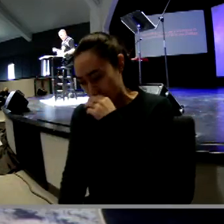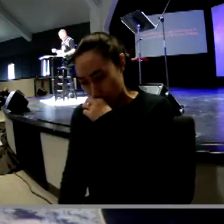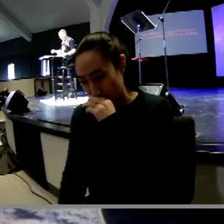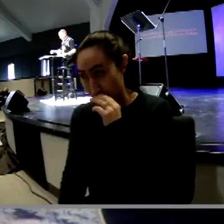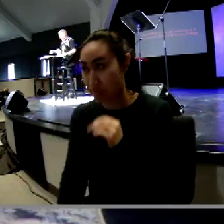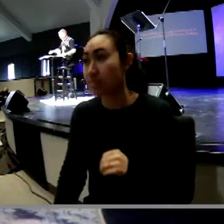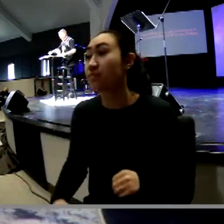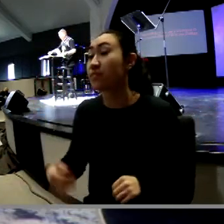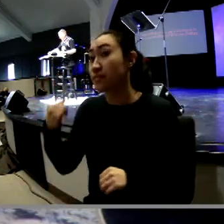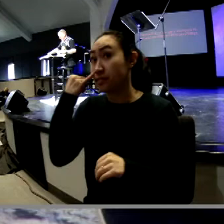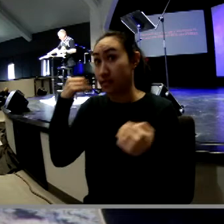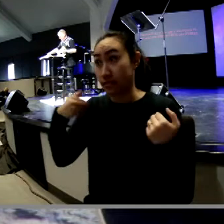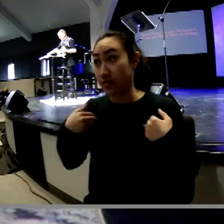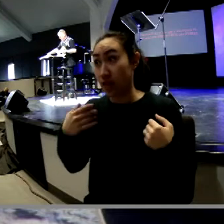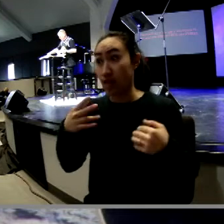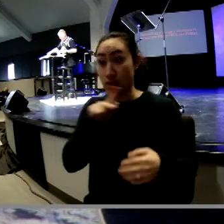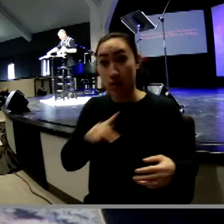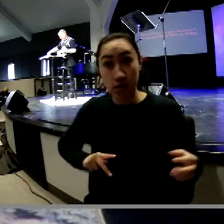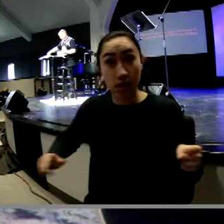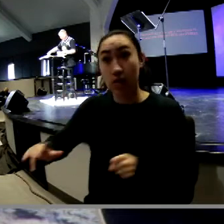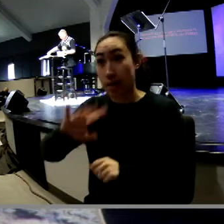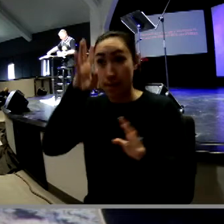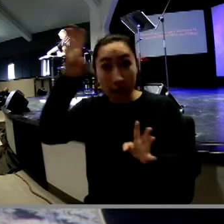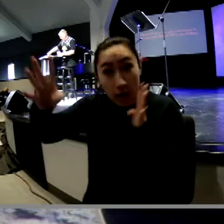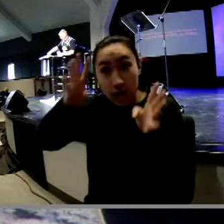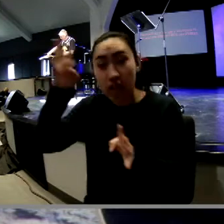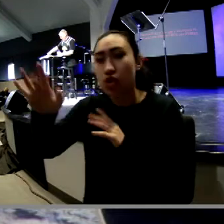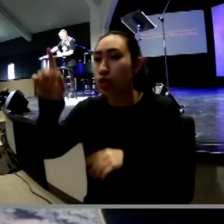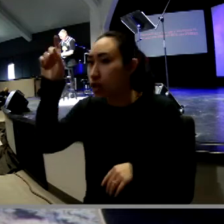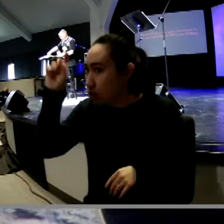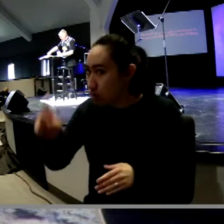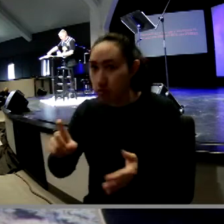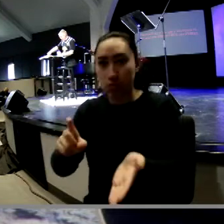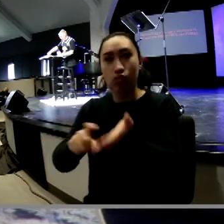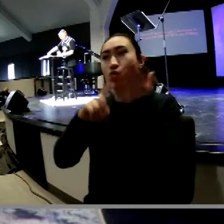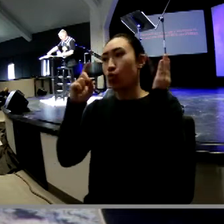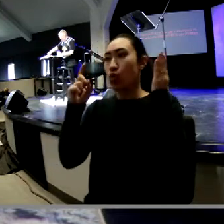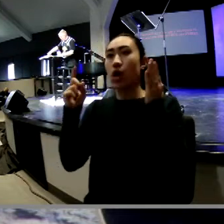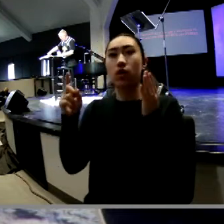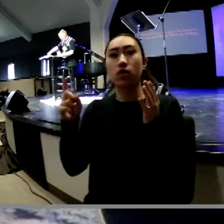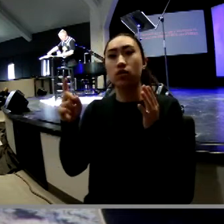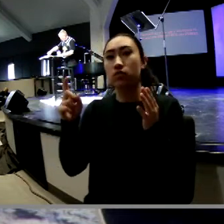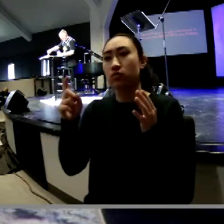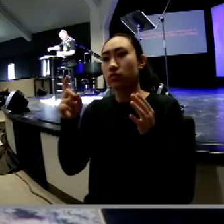Jesus' parables shaping our life and our perspective. Here's the second primary color. Are you ready?